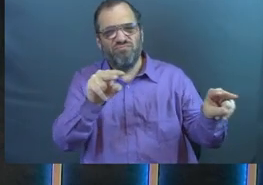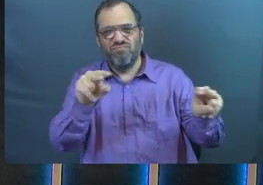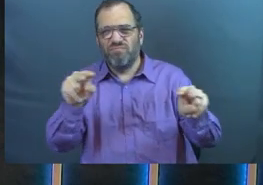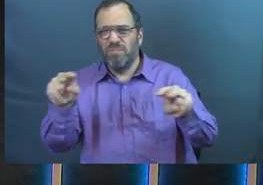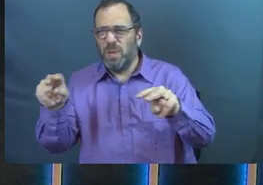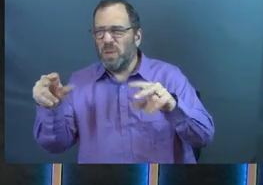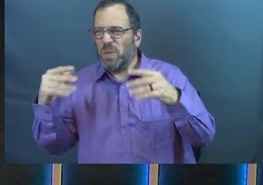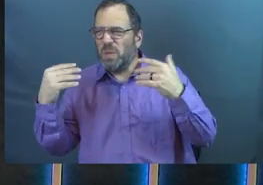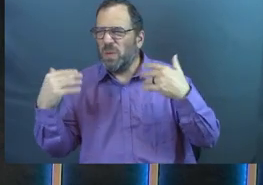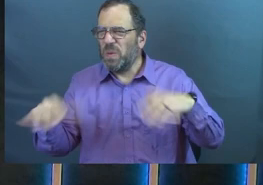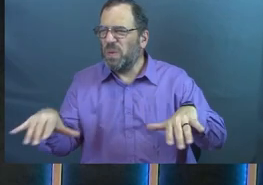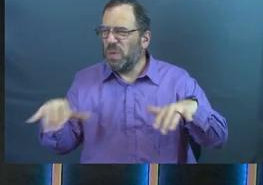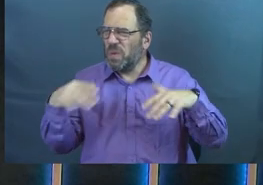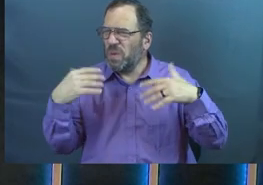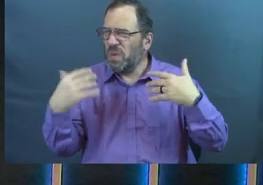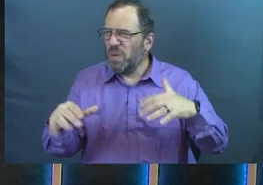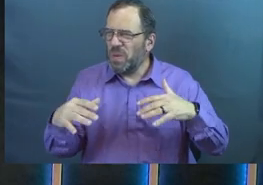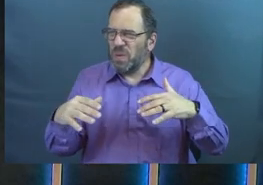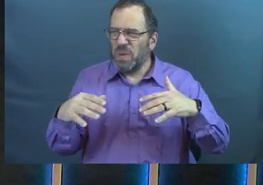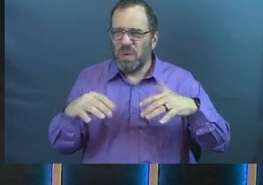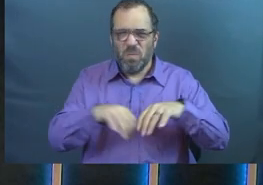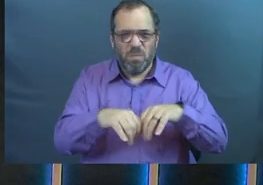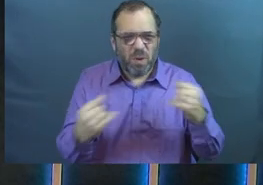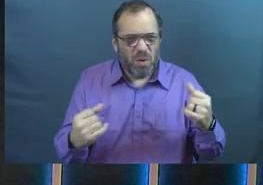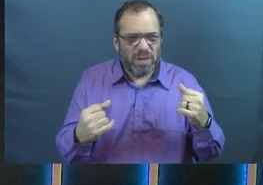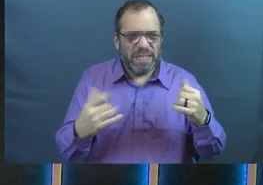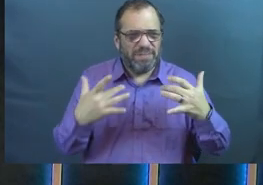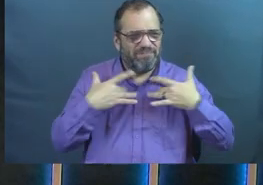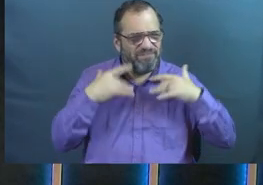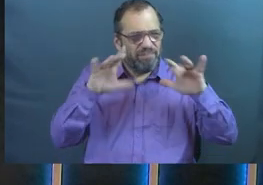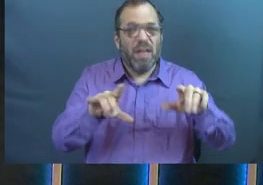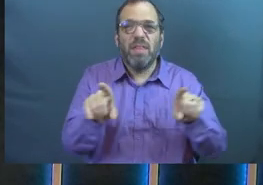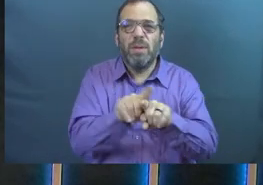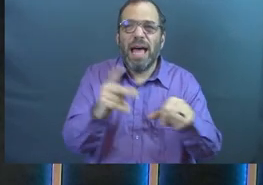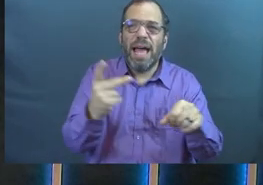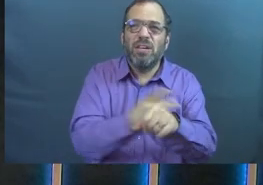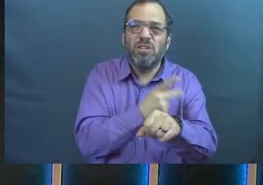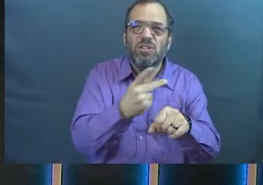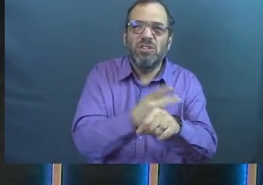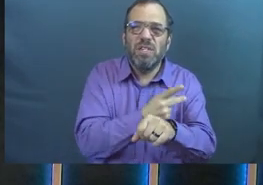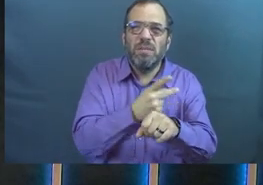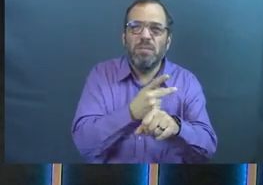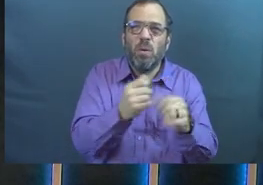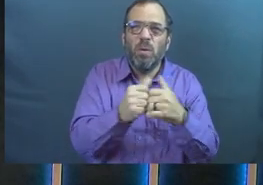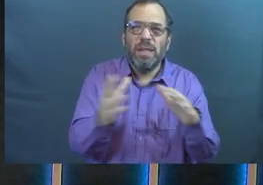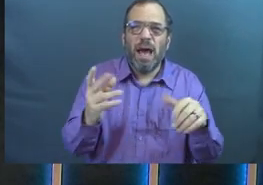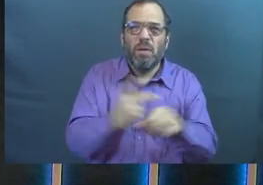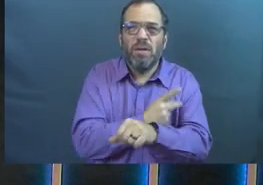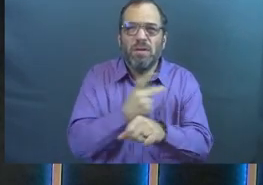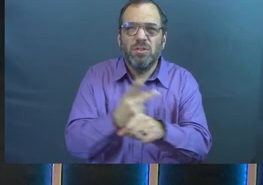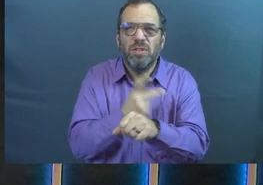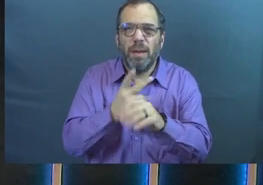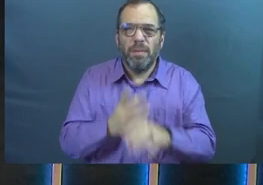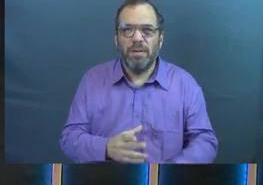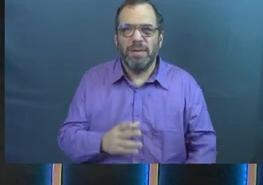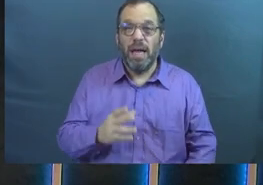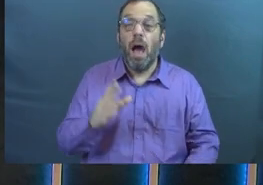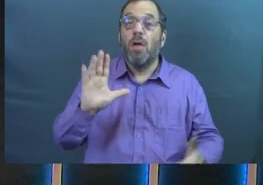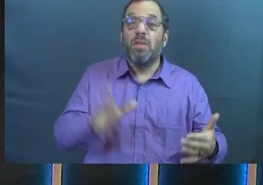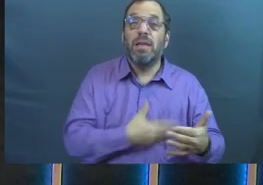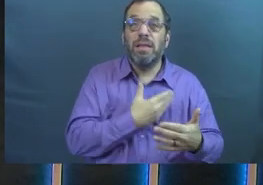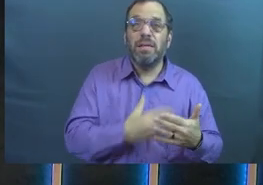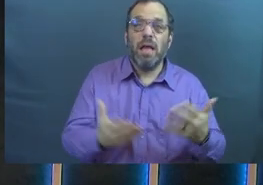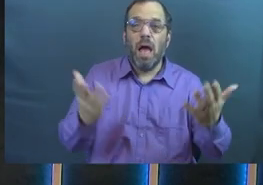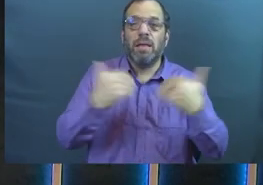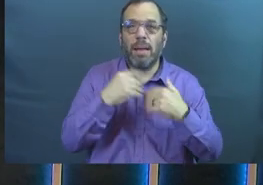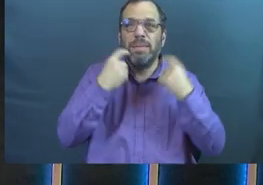saw people who he had compassion on because they were like sheep without a shepherd. It all reminded me of this old hymn called